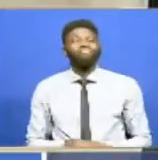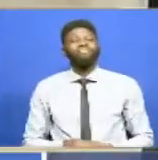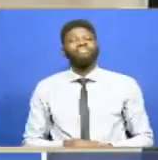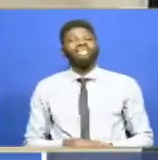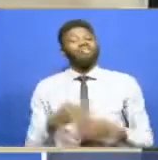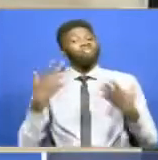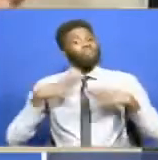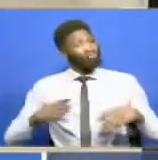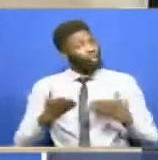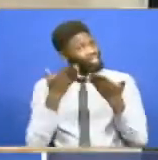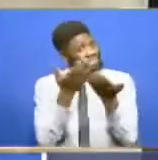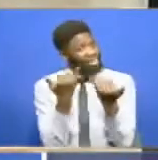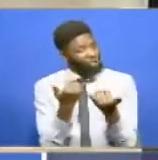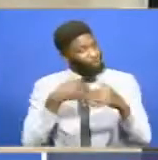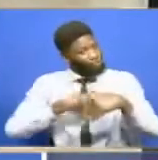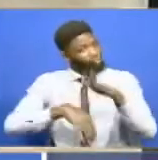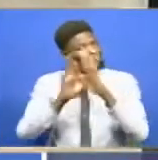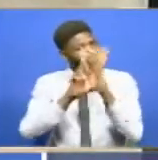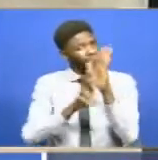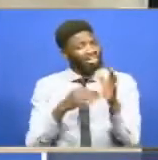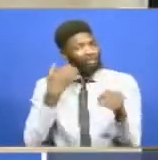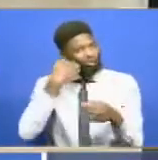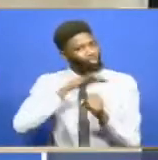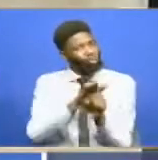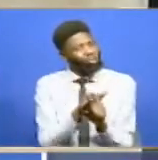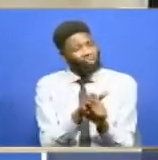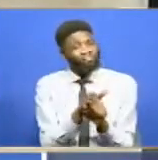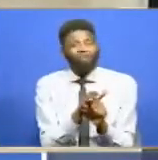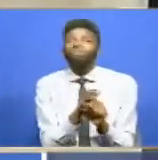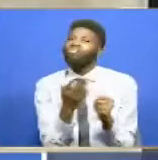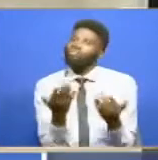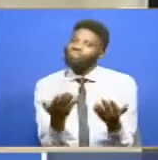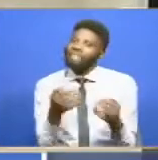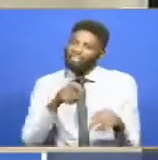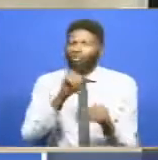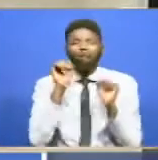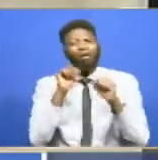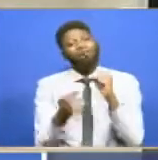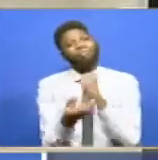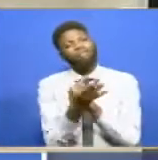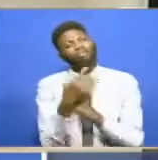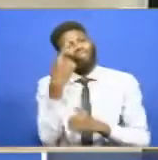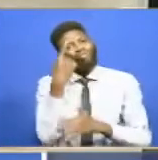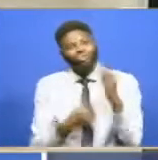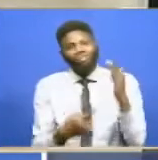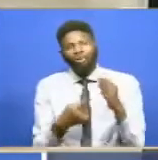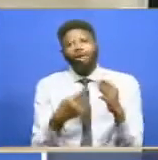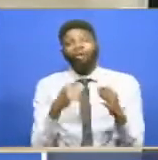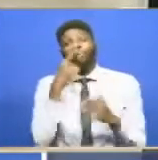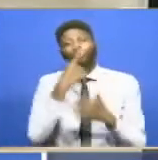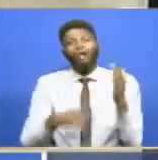of the people there adhering to these COVID-19 restrictions, or what would you say has kept these numbers at bay?